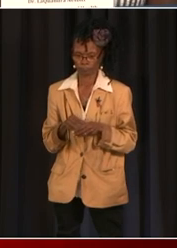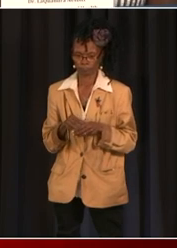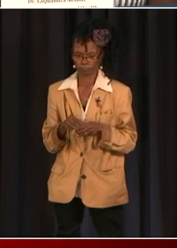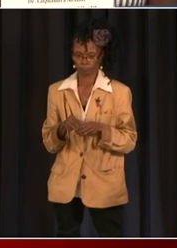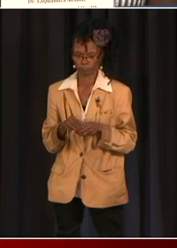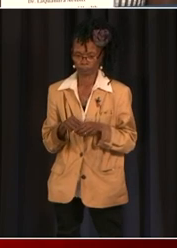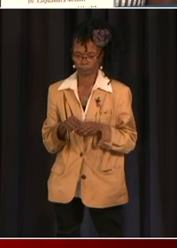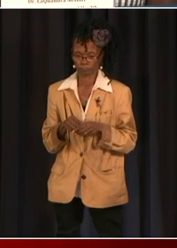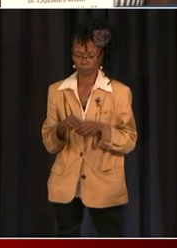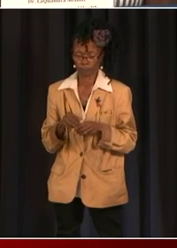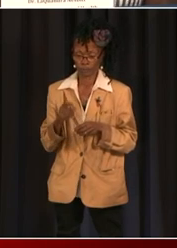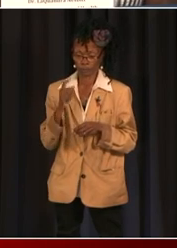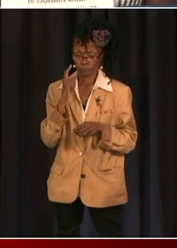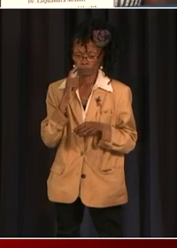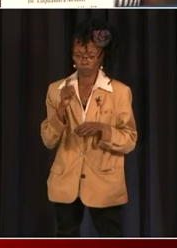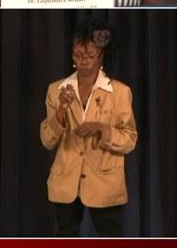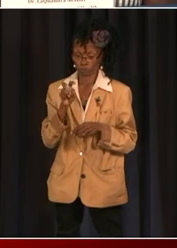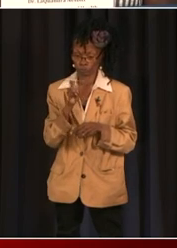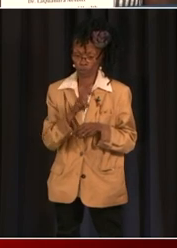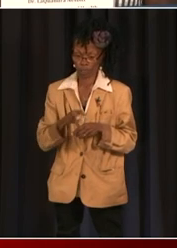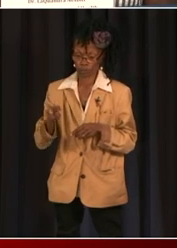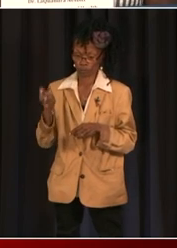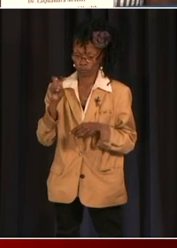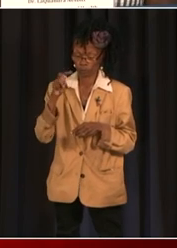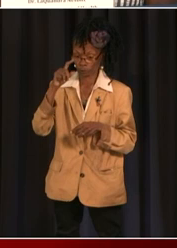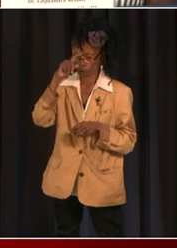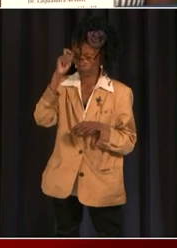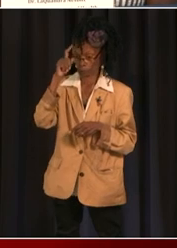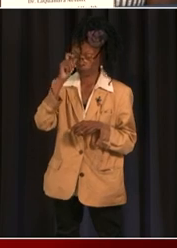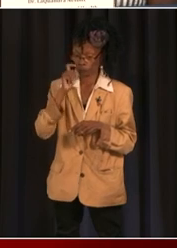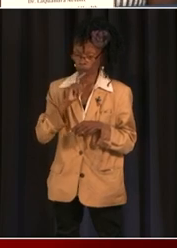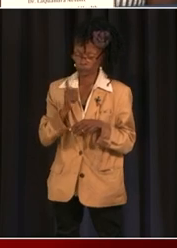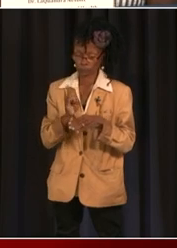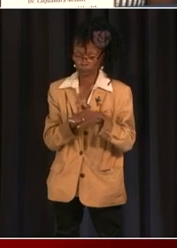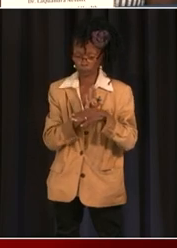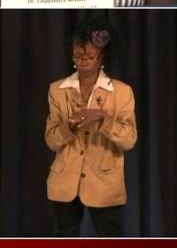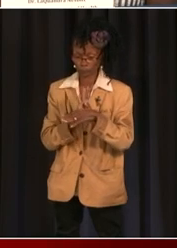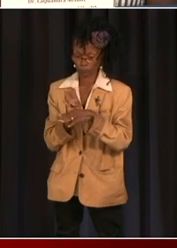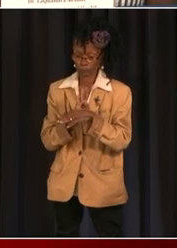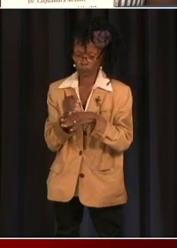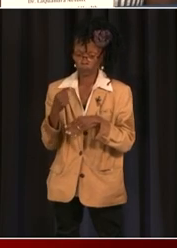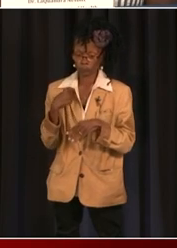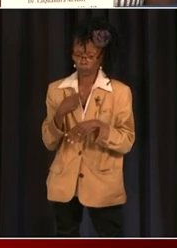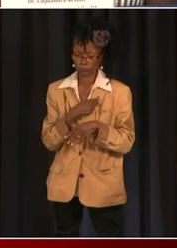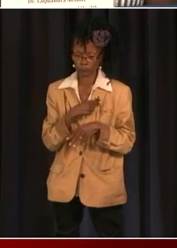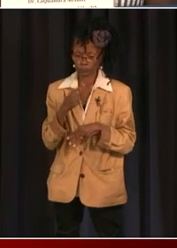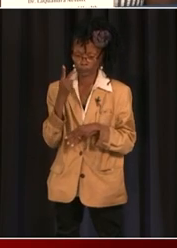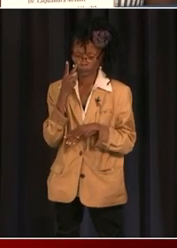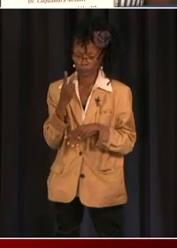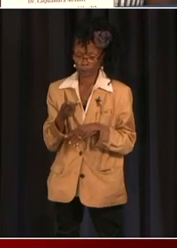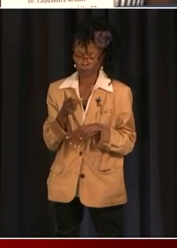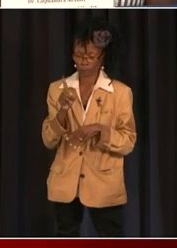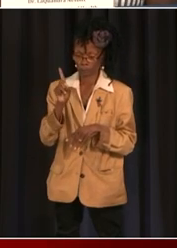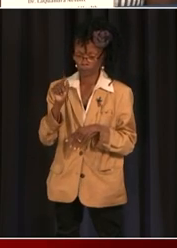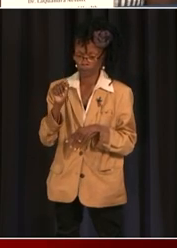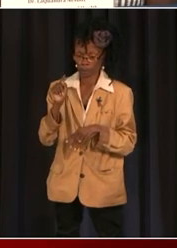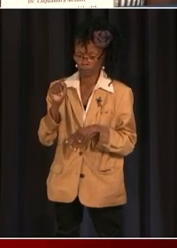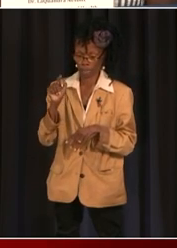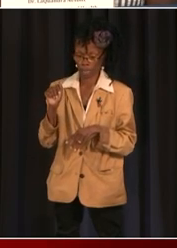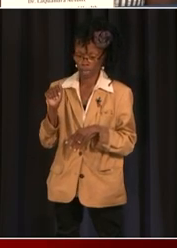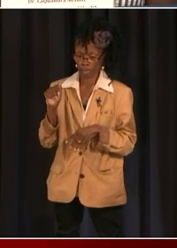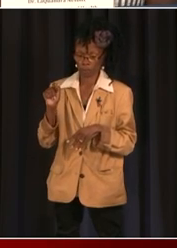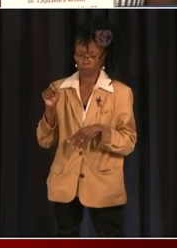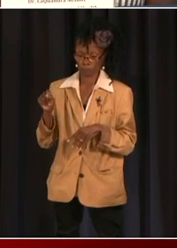In terms of travel, it's been a busy summer. We've all seen all of the data from TSA, and we've seen all of the reports